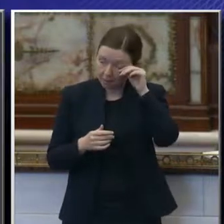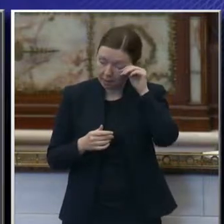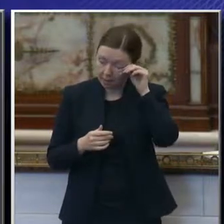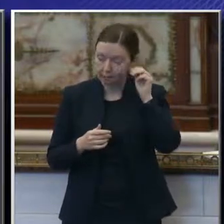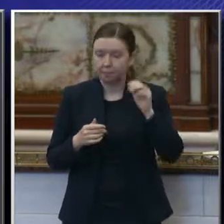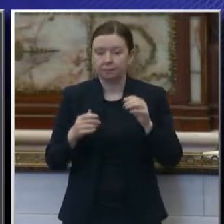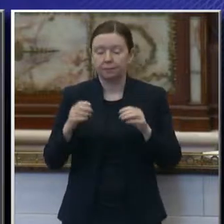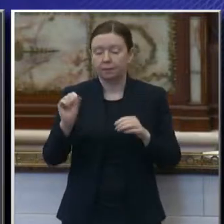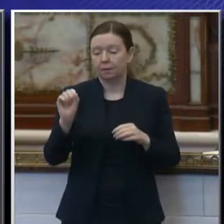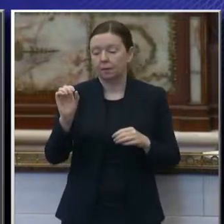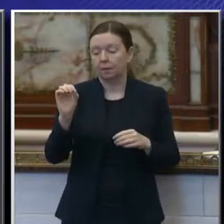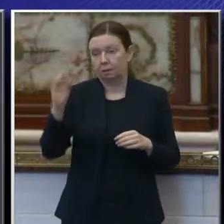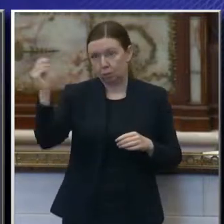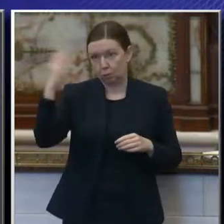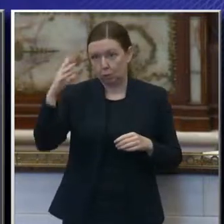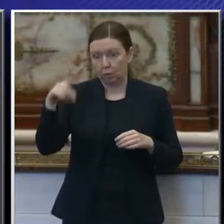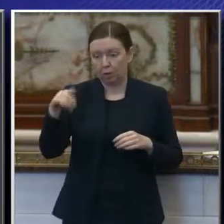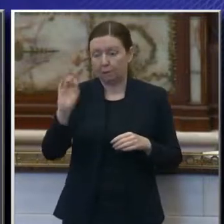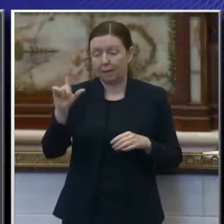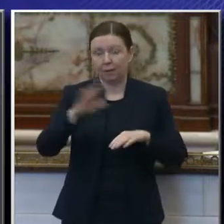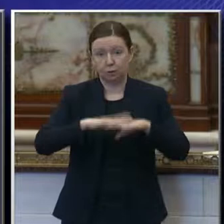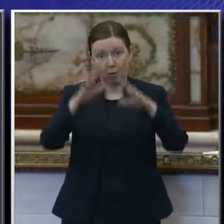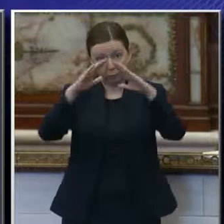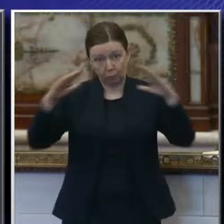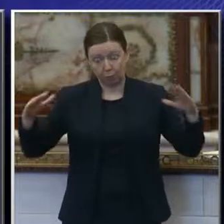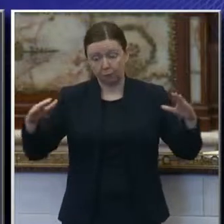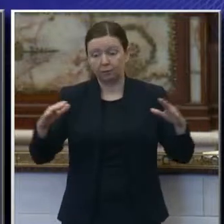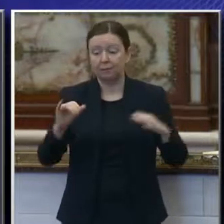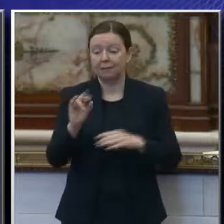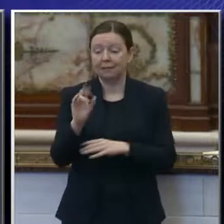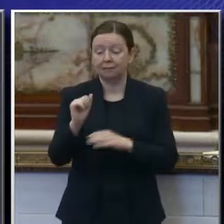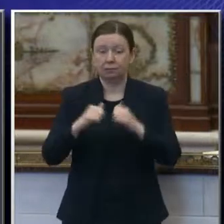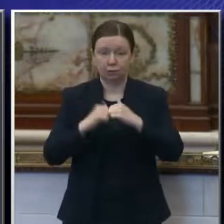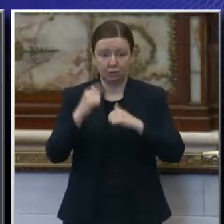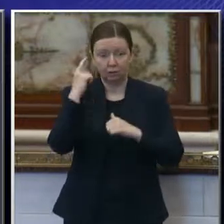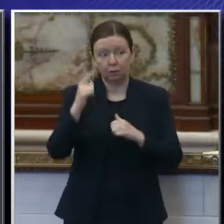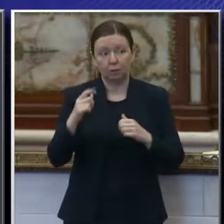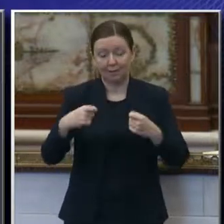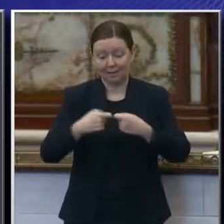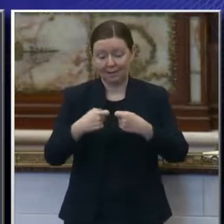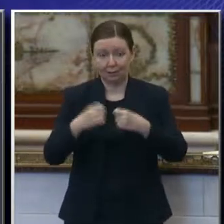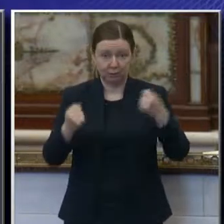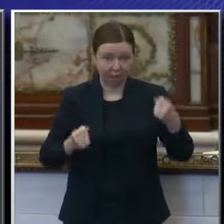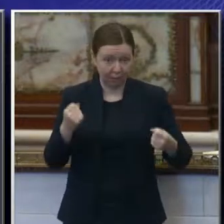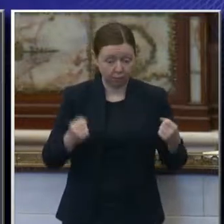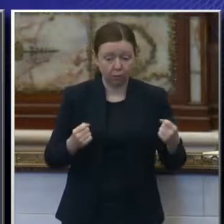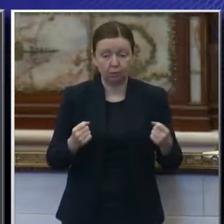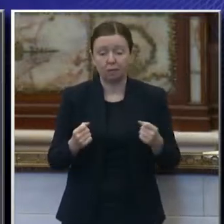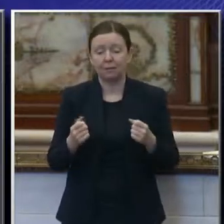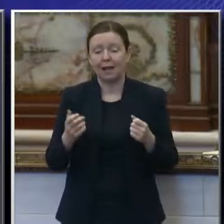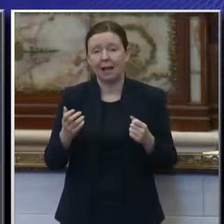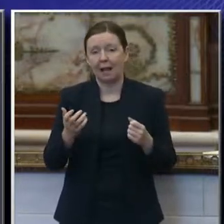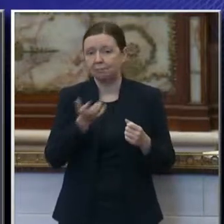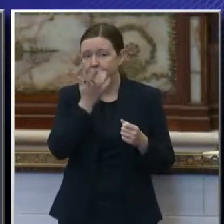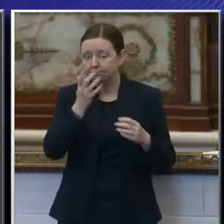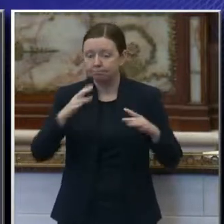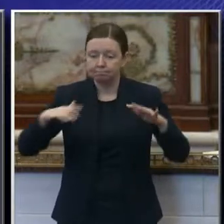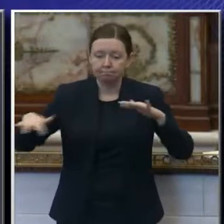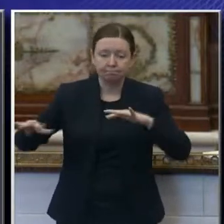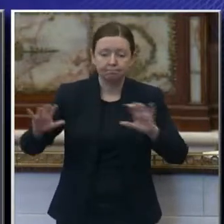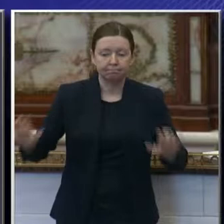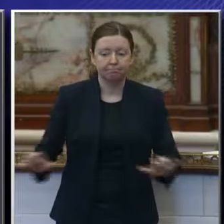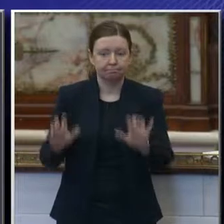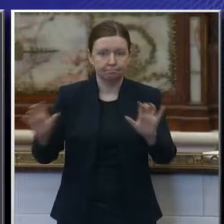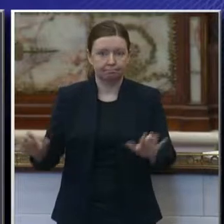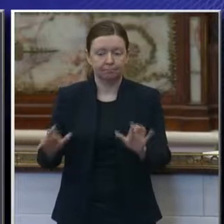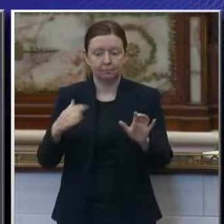panels on the roofs, looking to put in infrastructure for electric vehicles, and extensive landscape plans that we're looking forward to working with